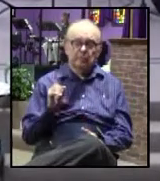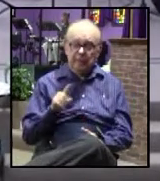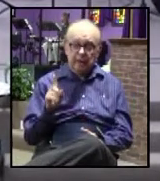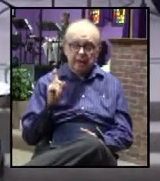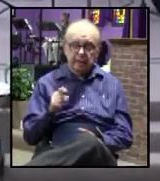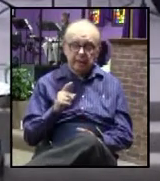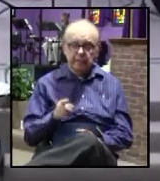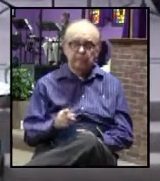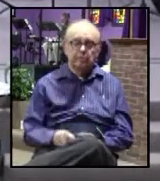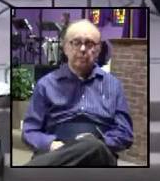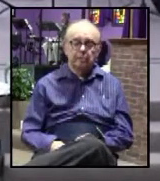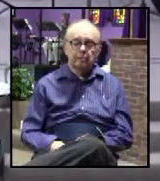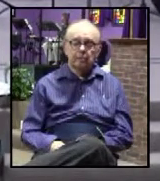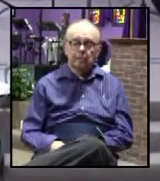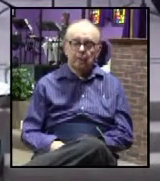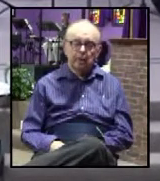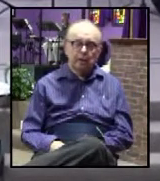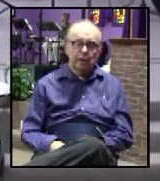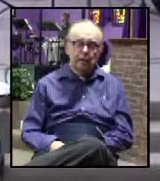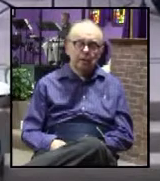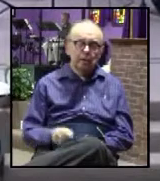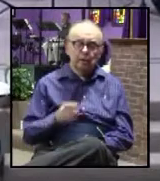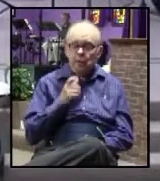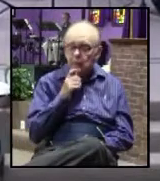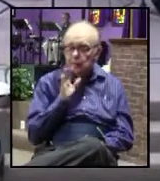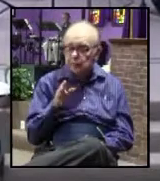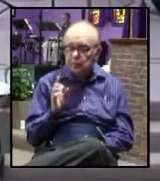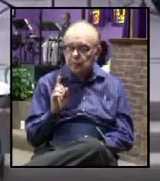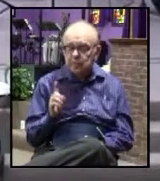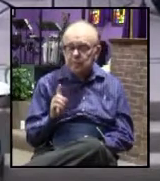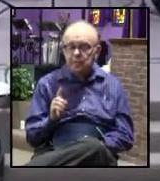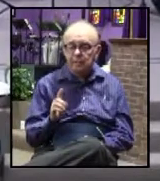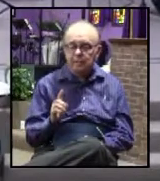you. So who's your one?